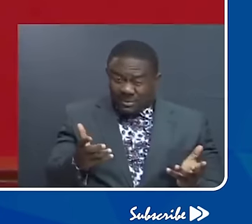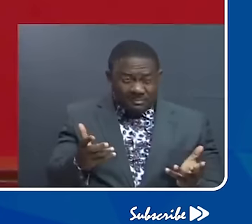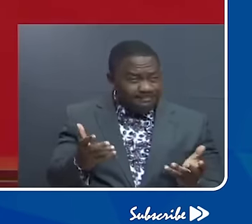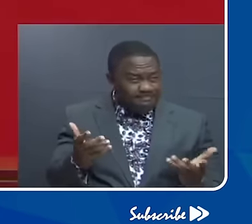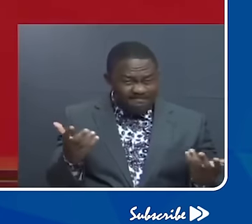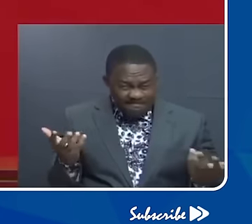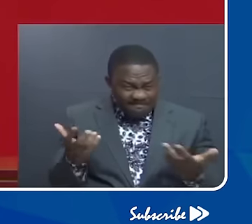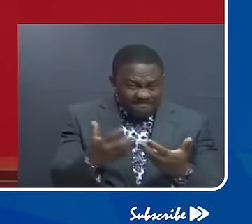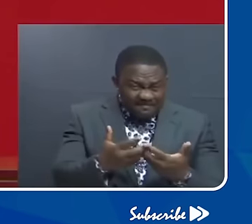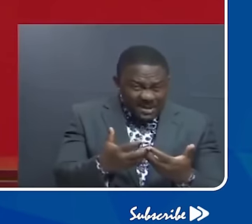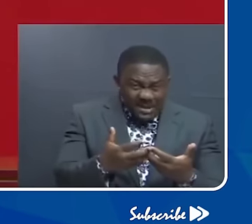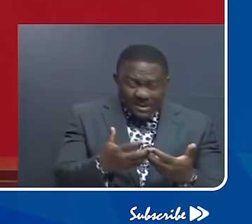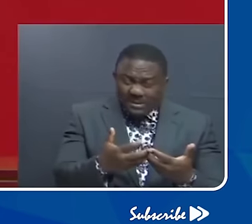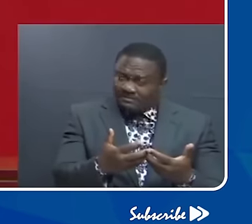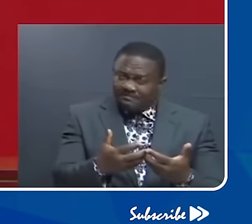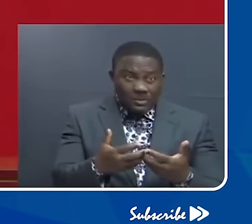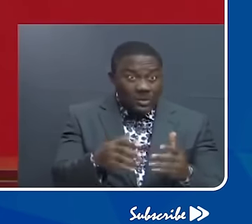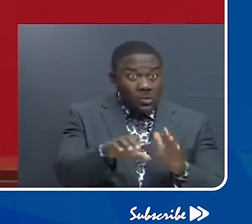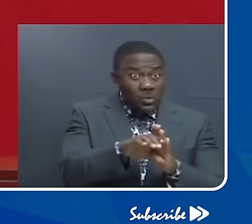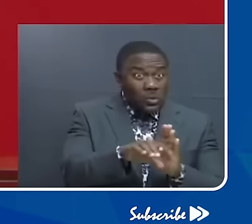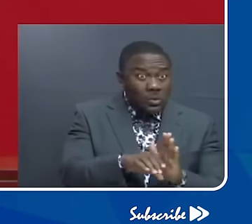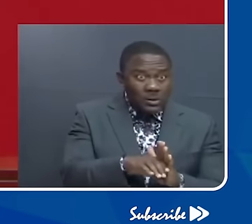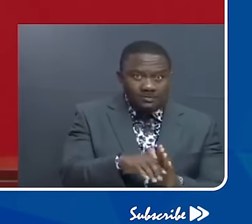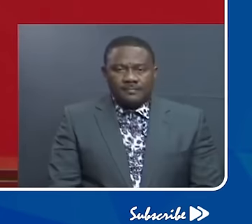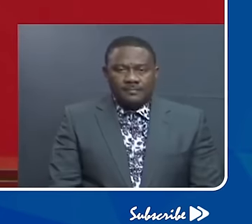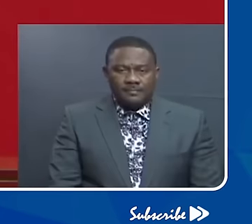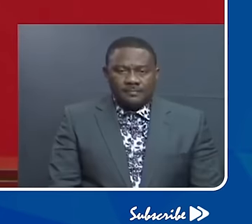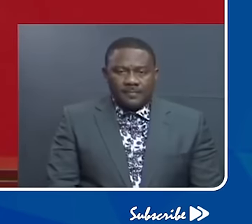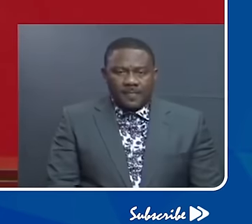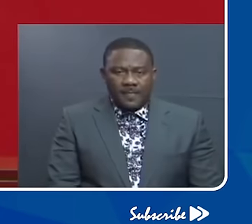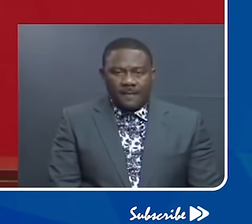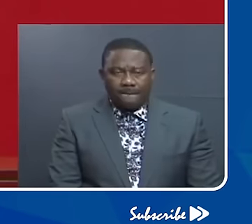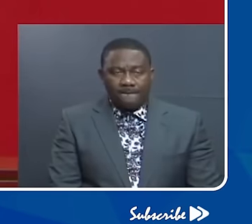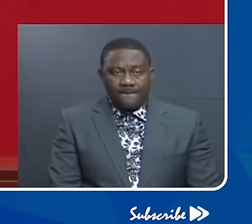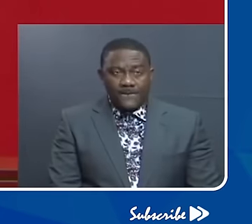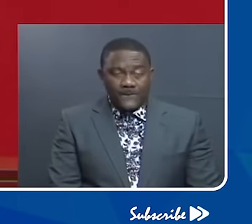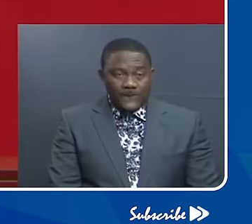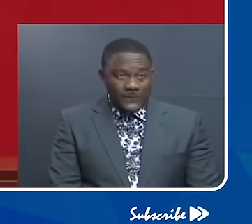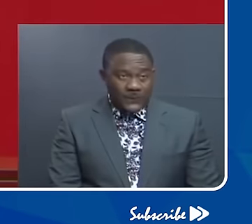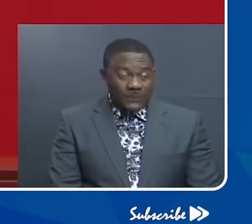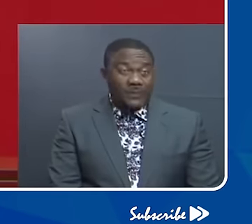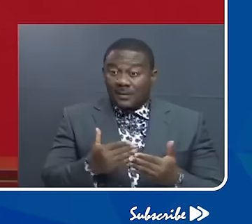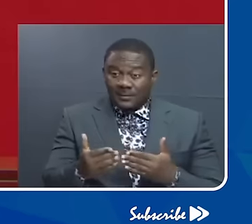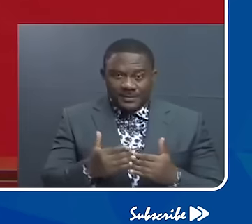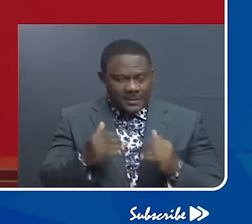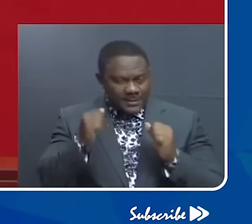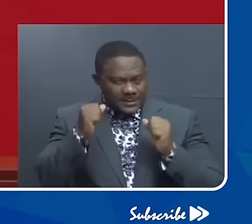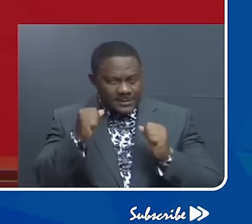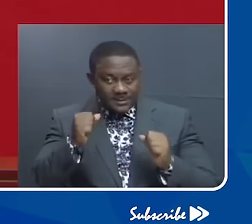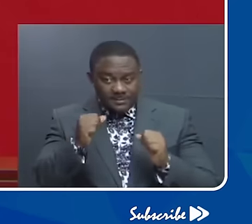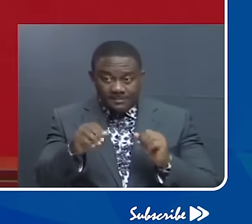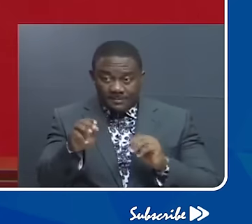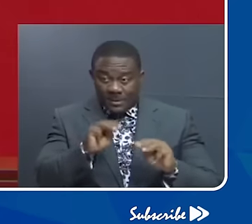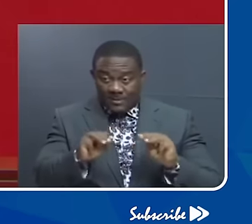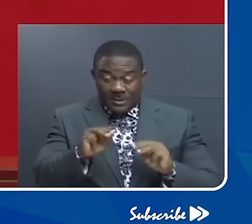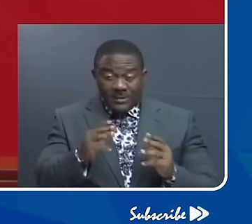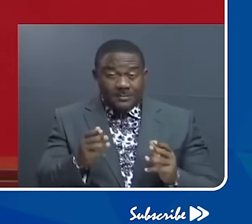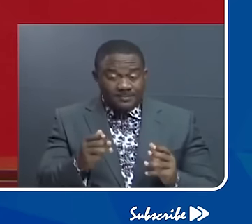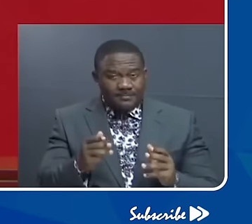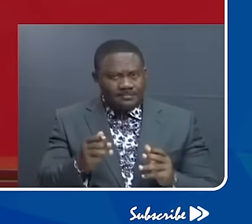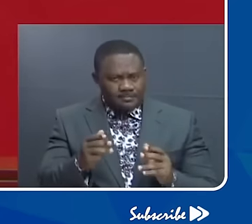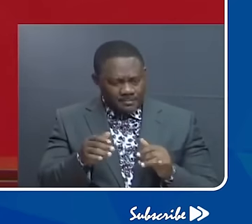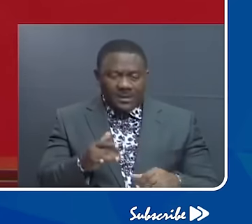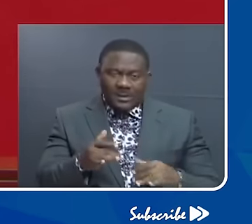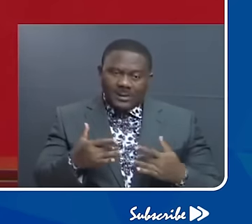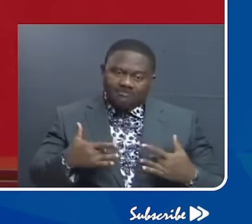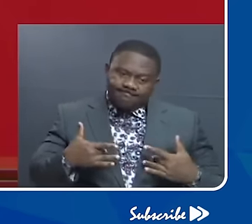violation of the very constitution he invoked. Despite the gravity of this matter, it is disheartening to